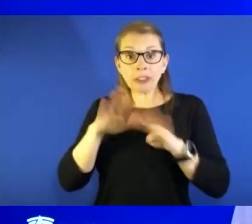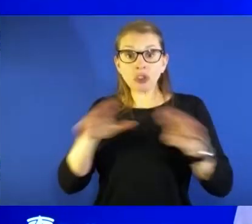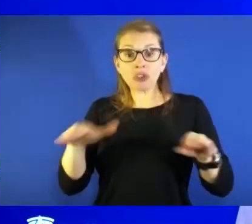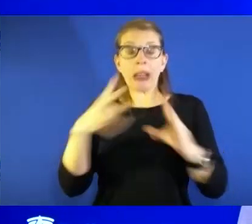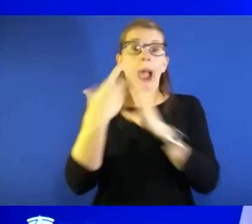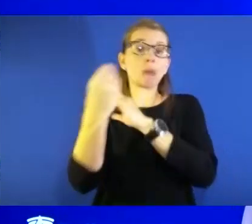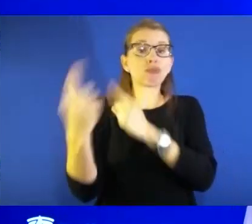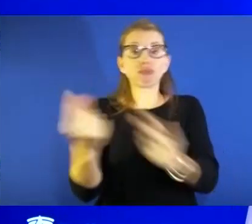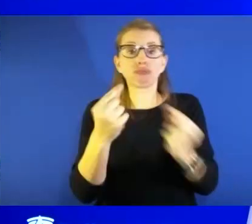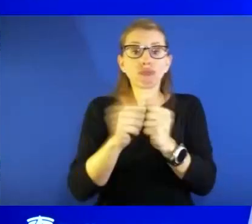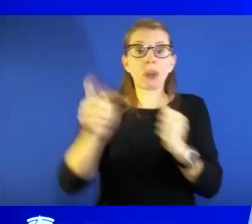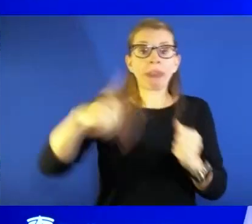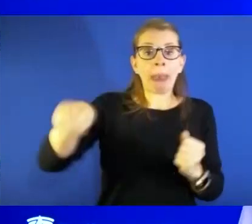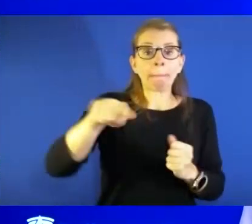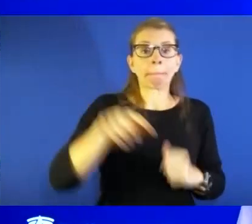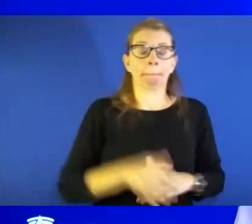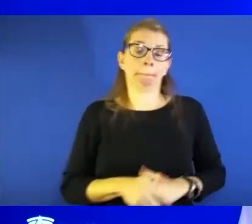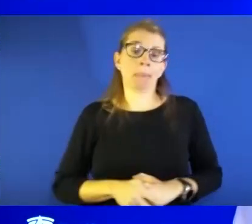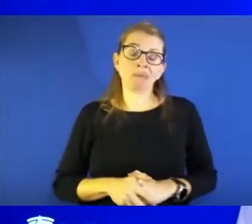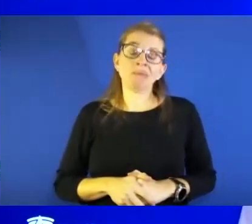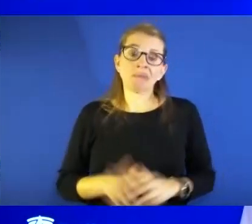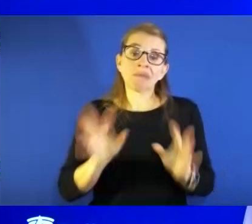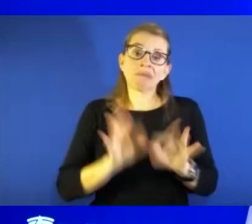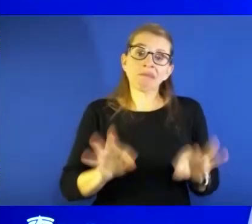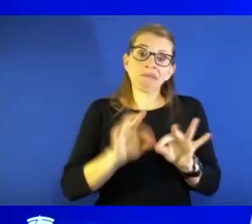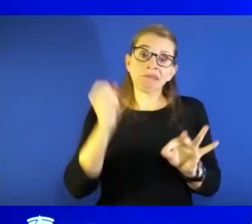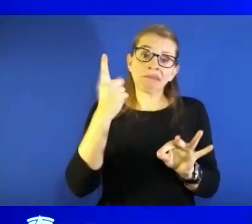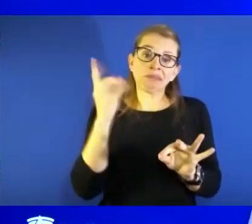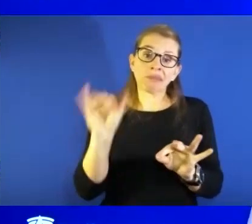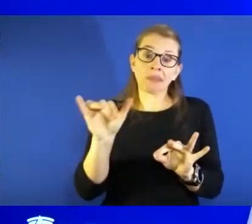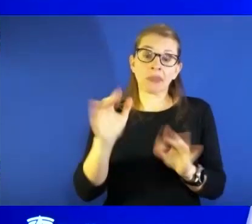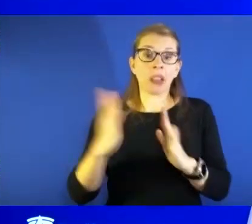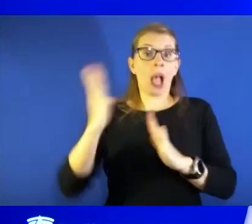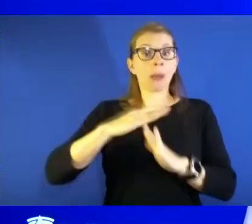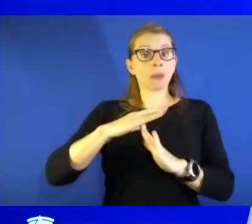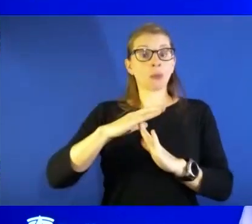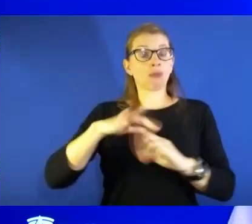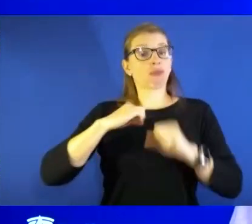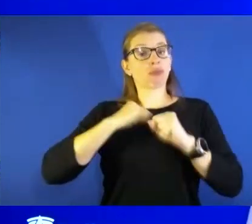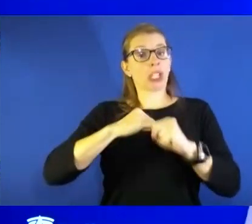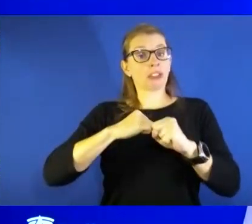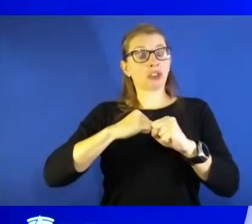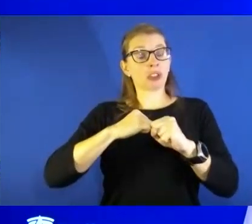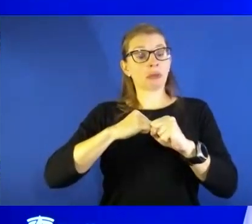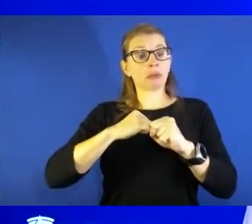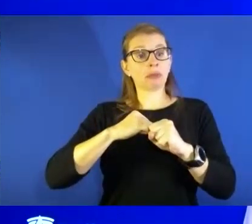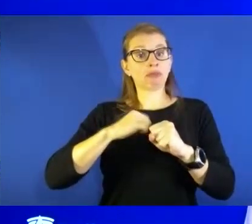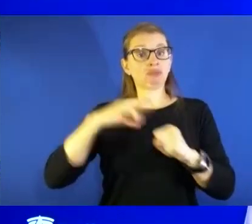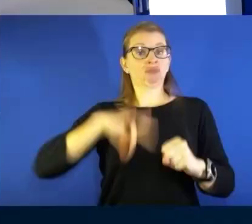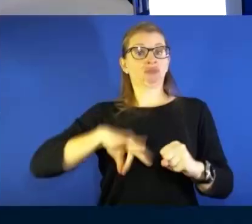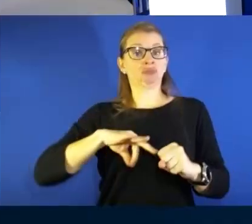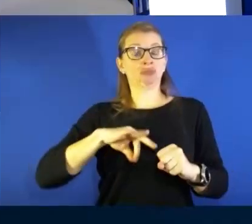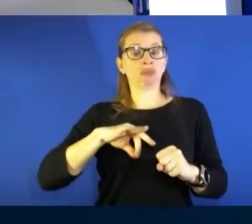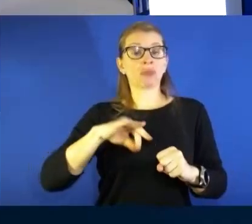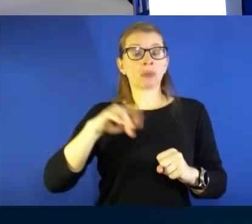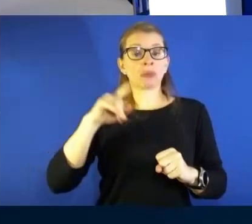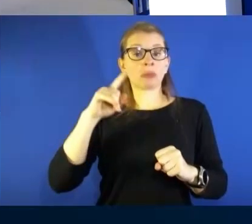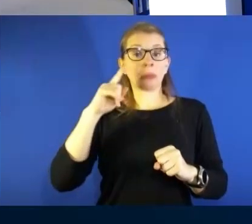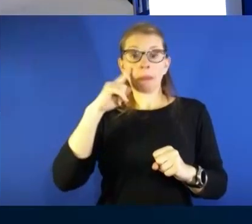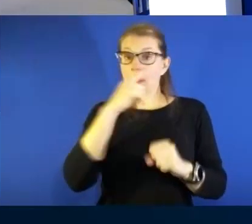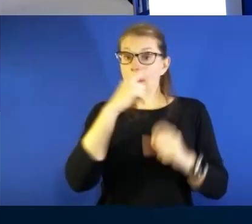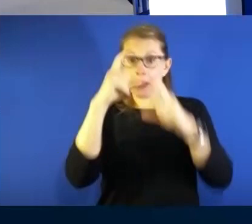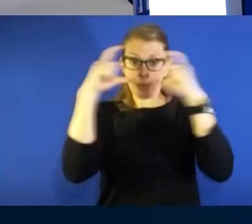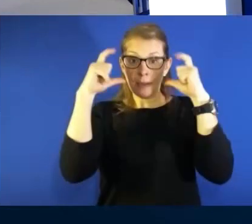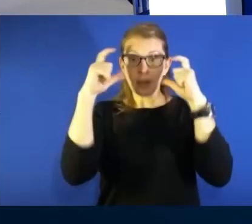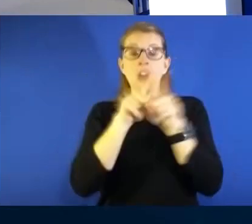them. So I think that's important to understand. The optimal protection that you're going to gain is from the mask and the eye protection. Good advice. Okay, a couple